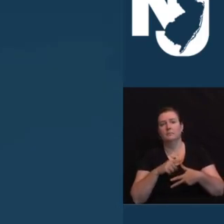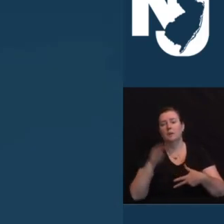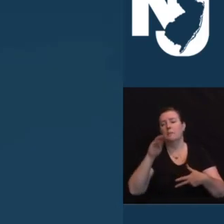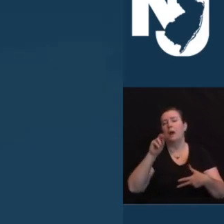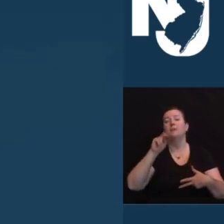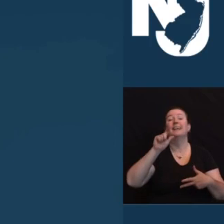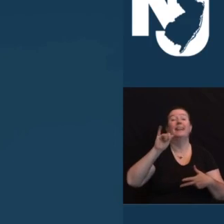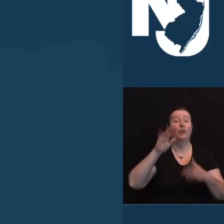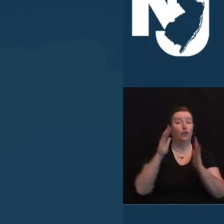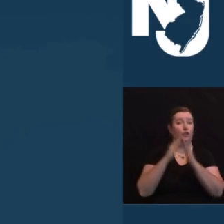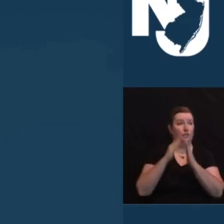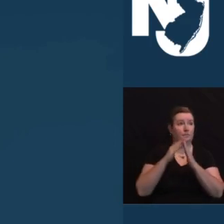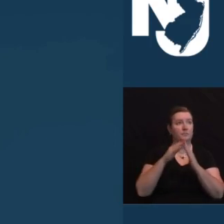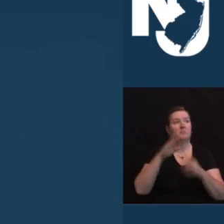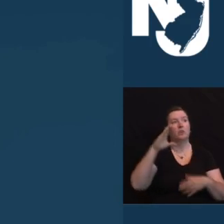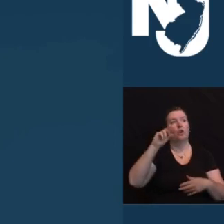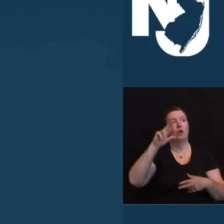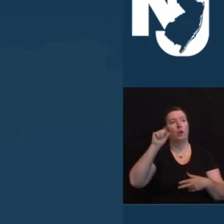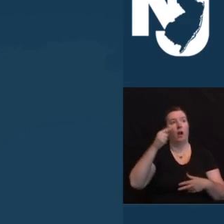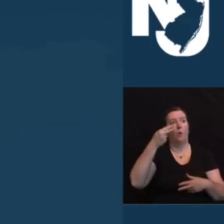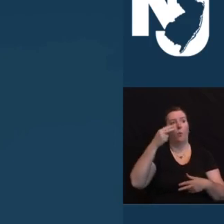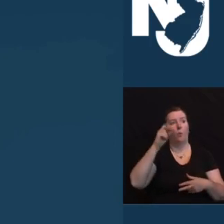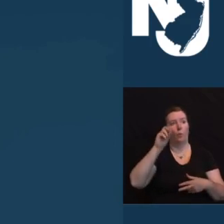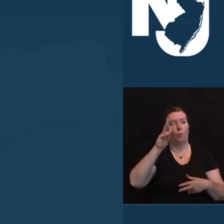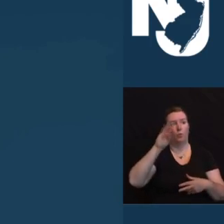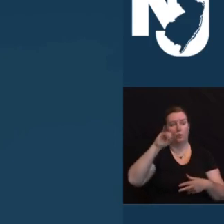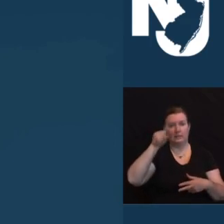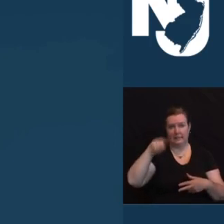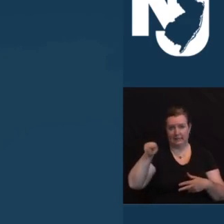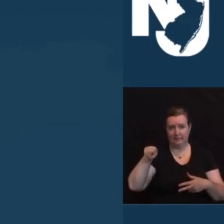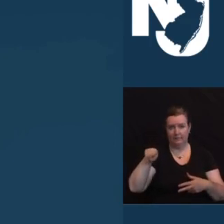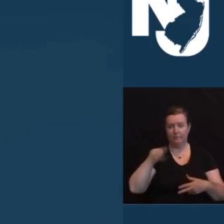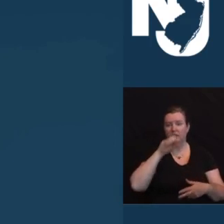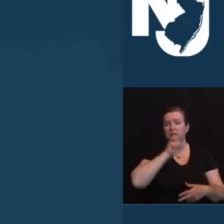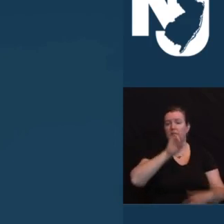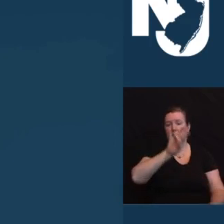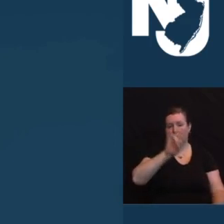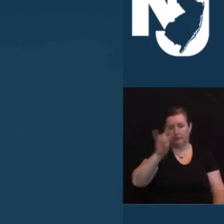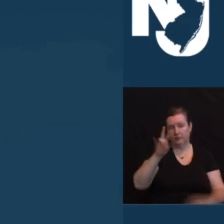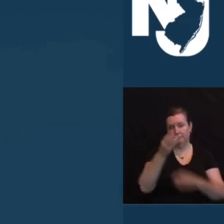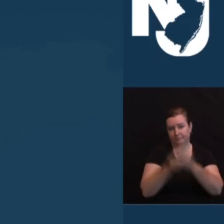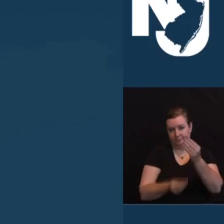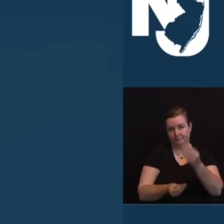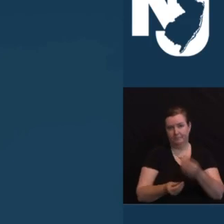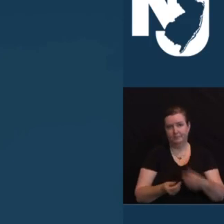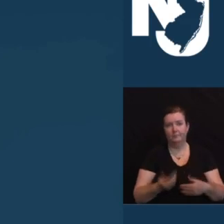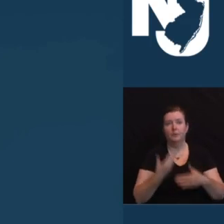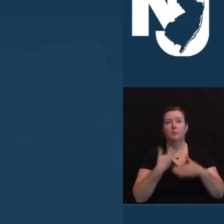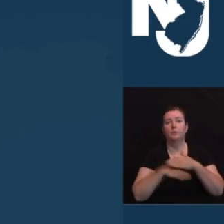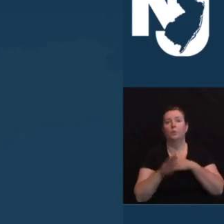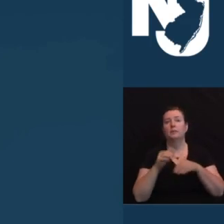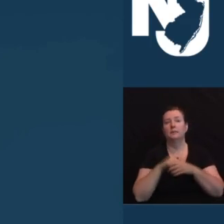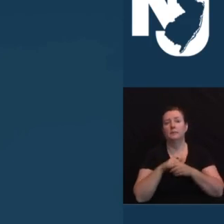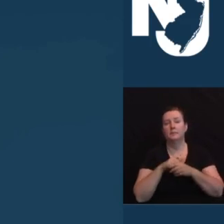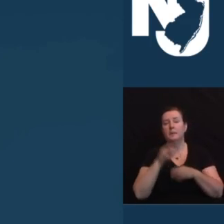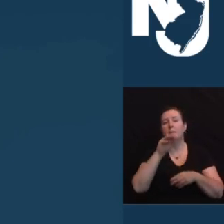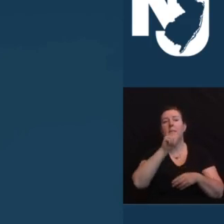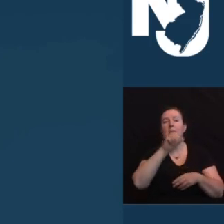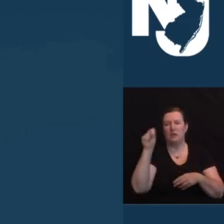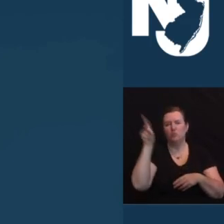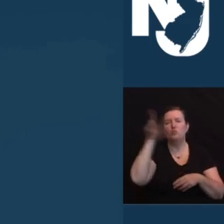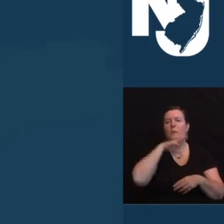Carla Horowitz. She was 77 years old. Carla was born in Massachusetts, please don't hold that